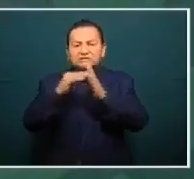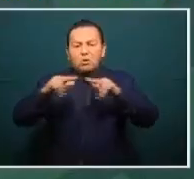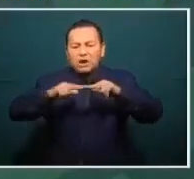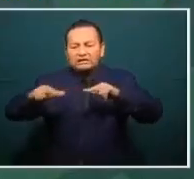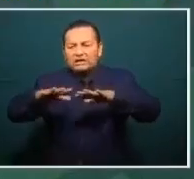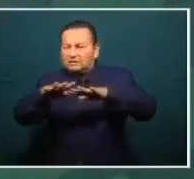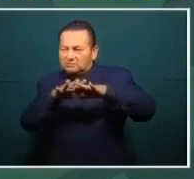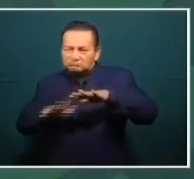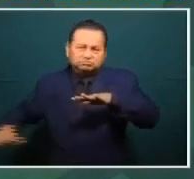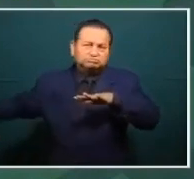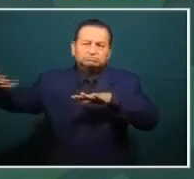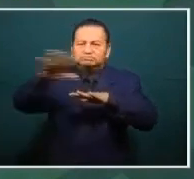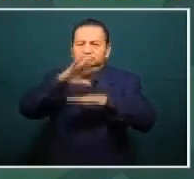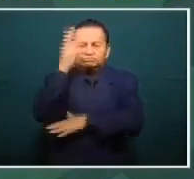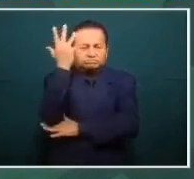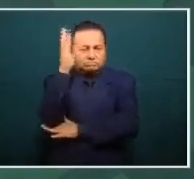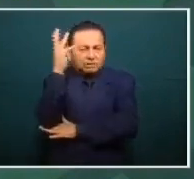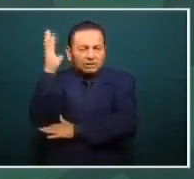areas to plant.